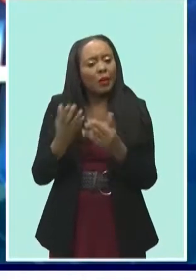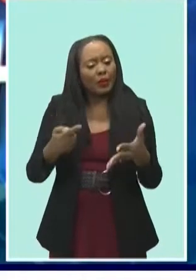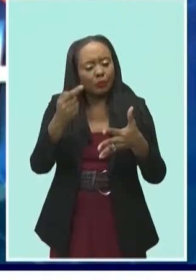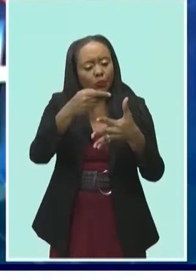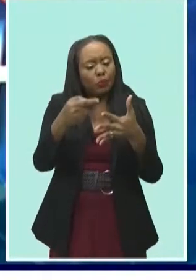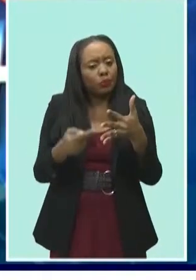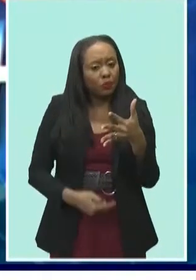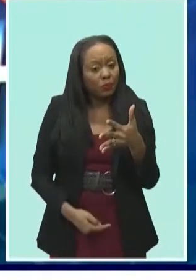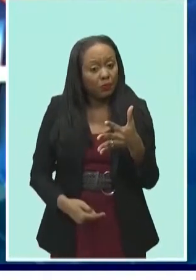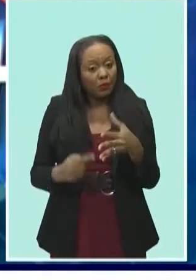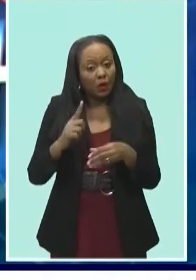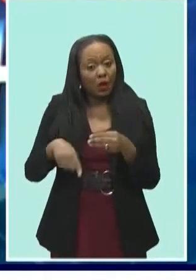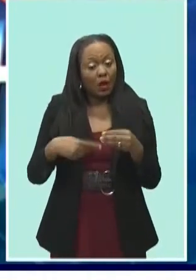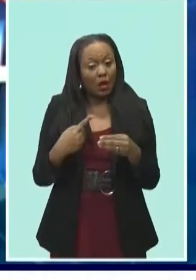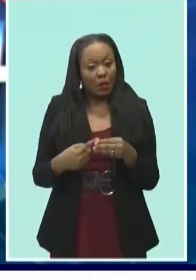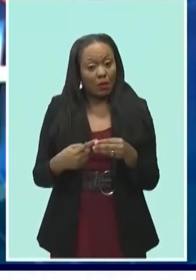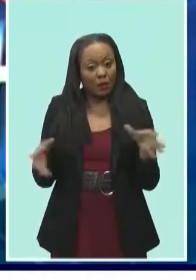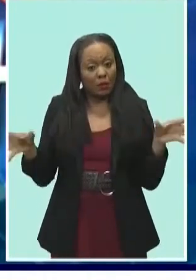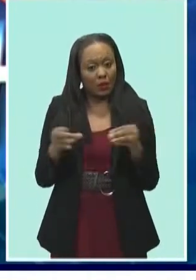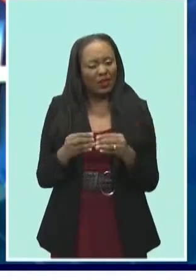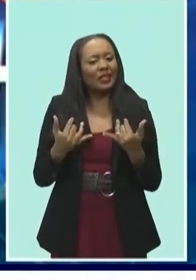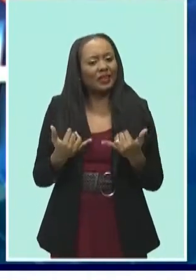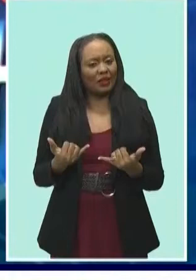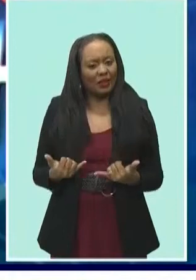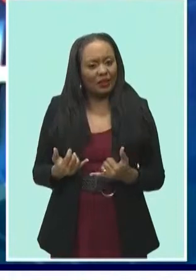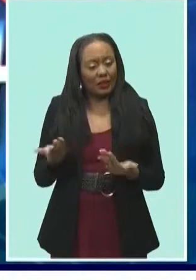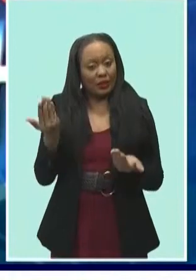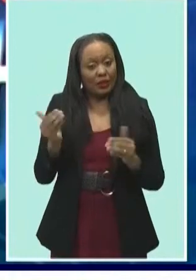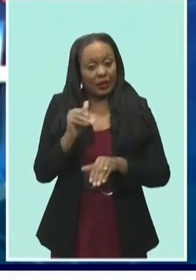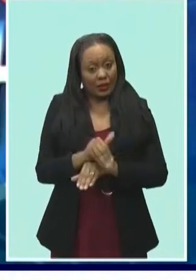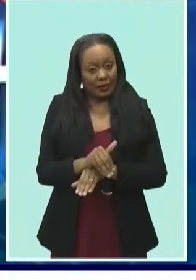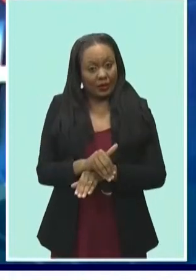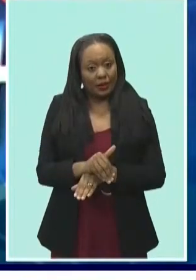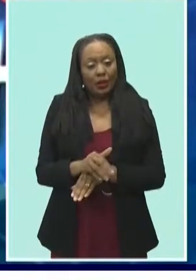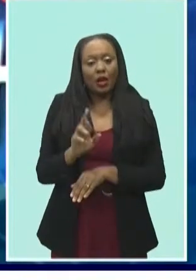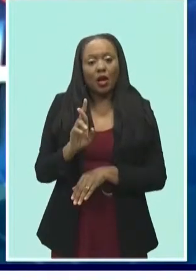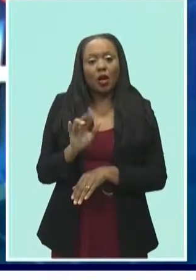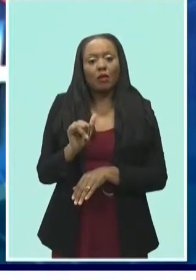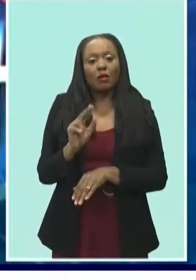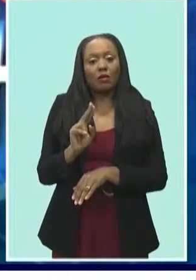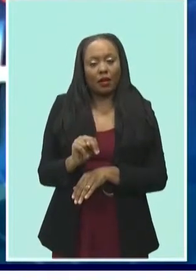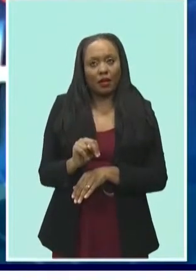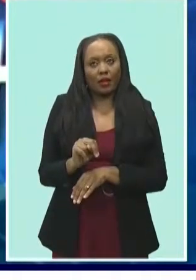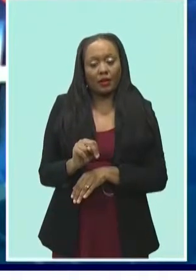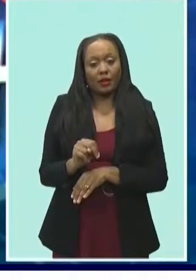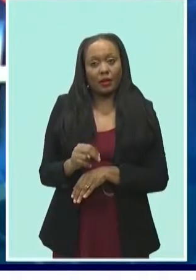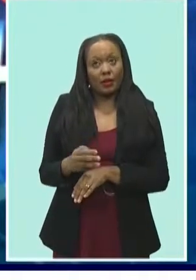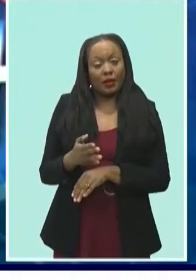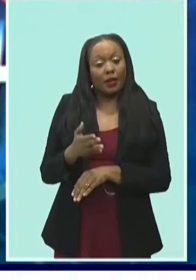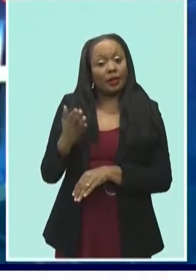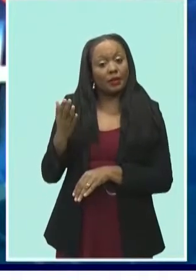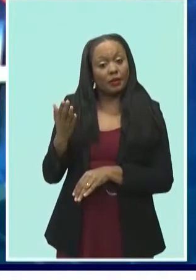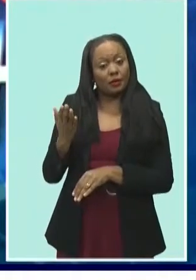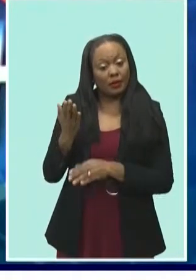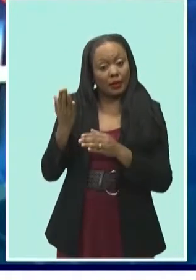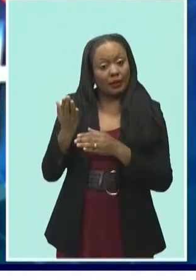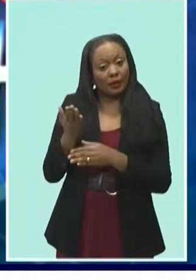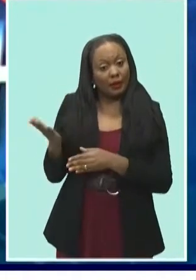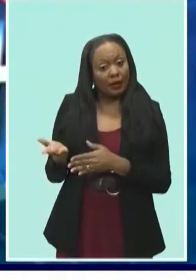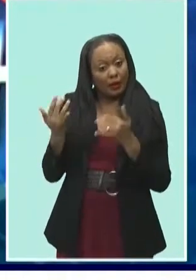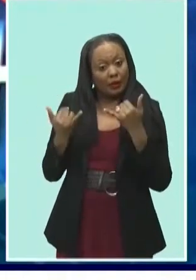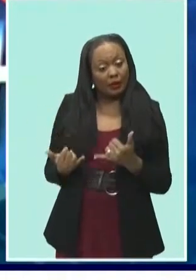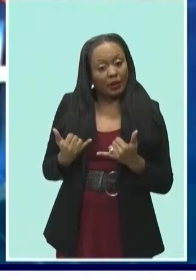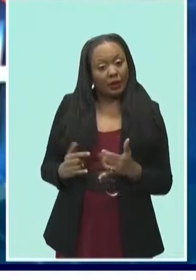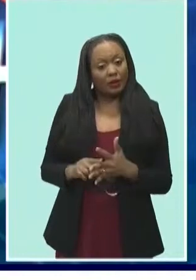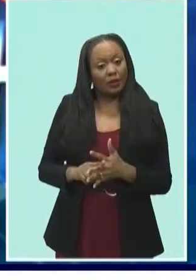will be happening at tonight's forum is our Ryan Broom, who is standing by live at the Courtney Blackman Grand Salle, where it is scheduled